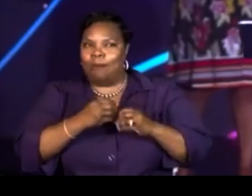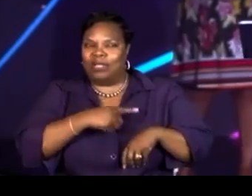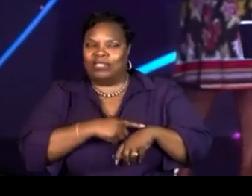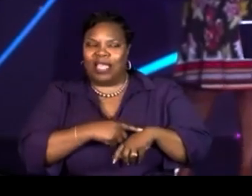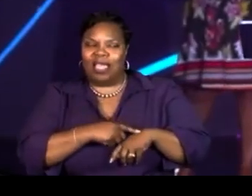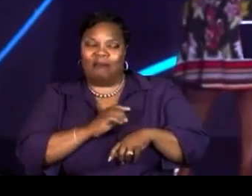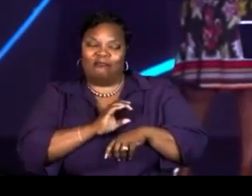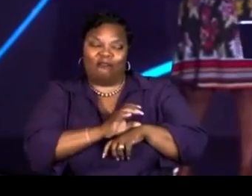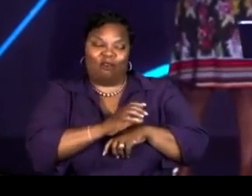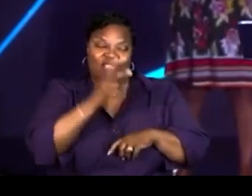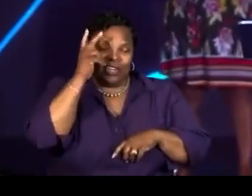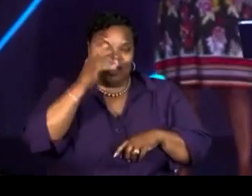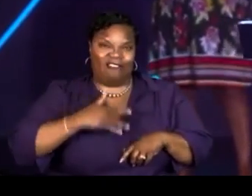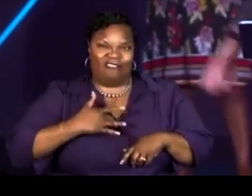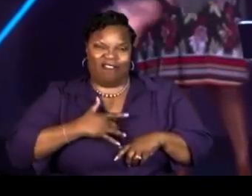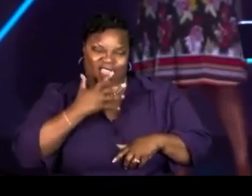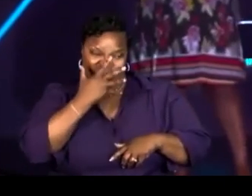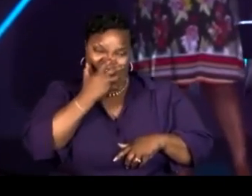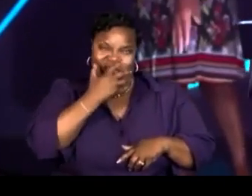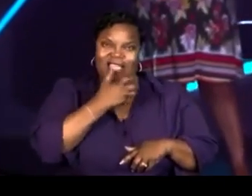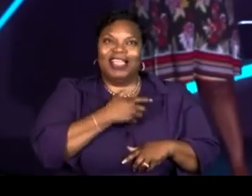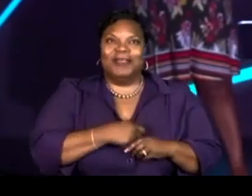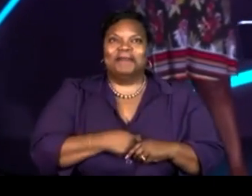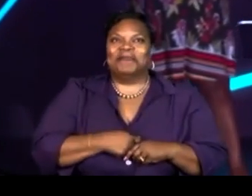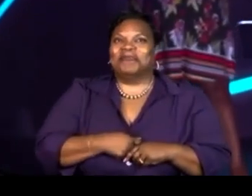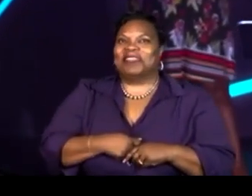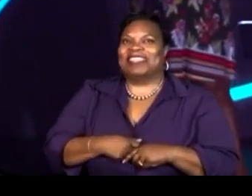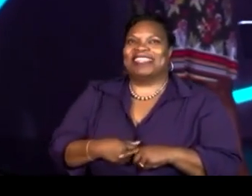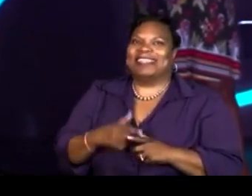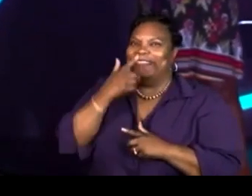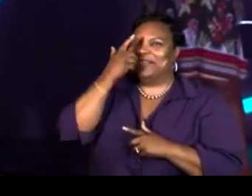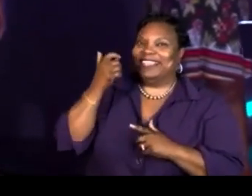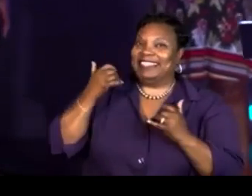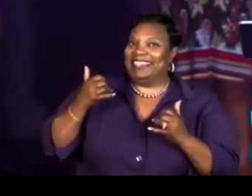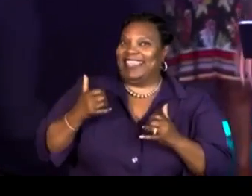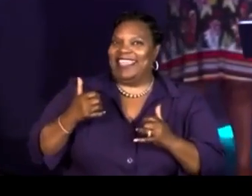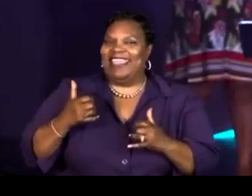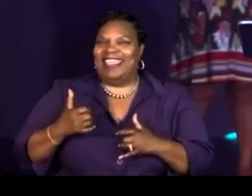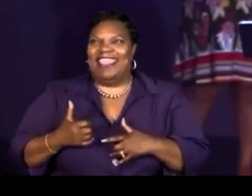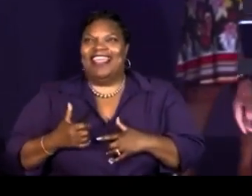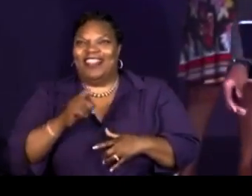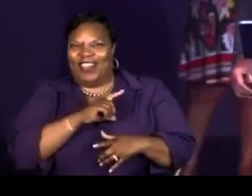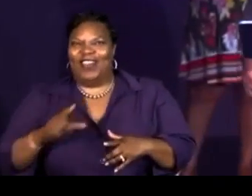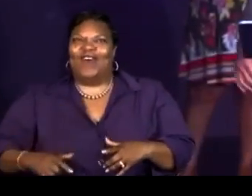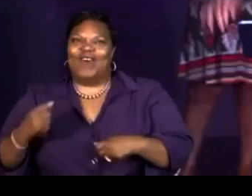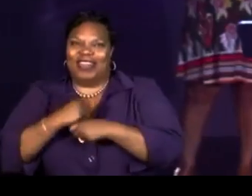This is your day because it's the day he's made. Come on, say, I will